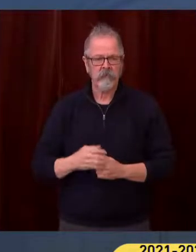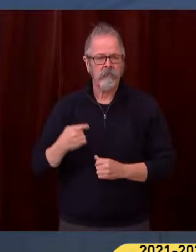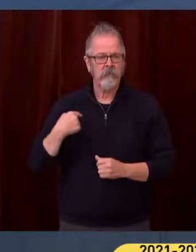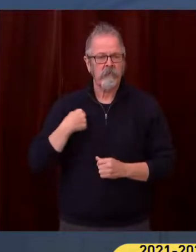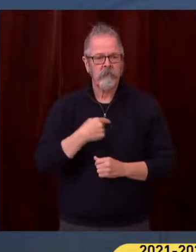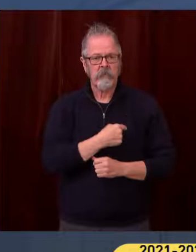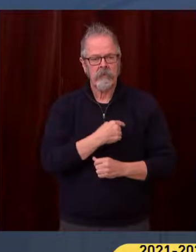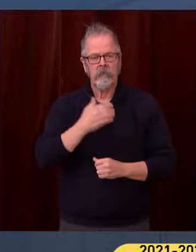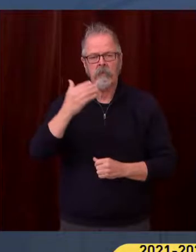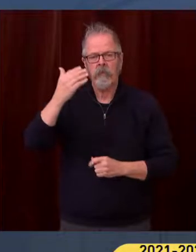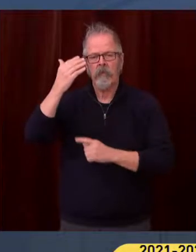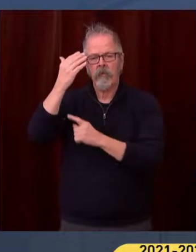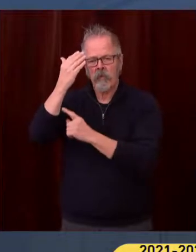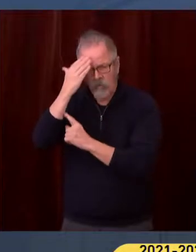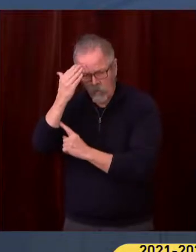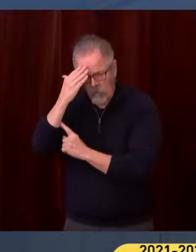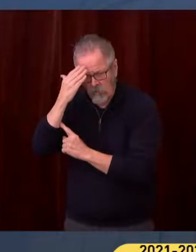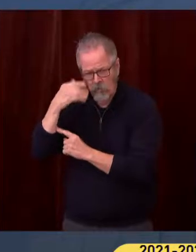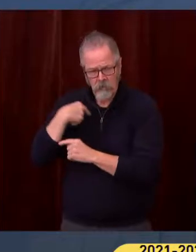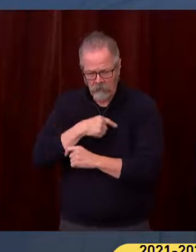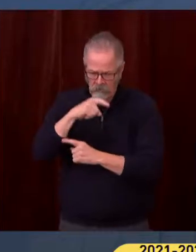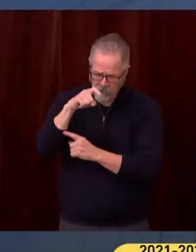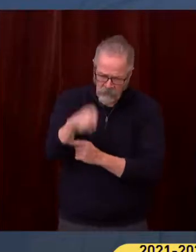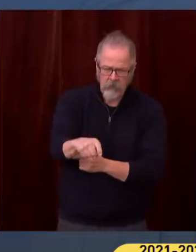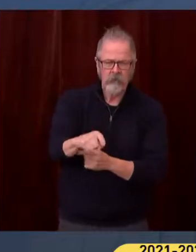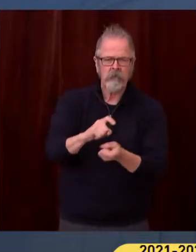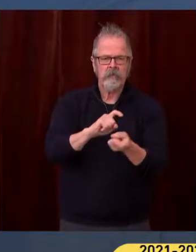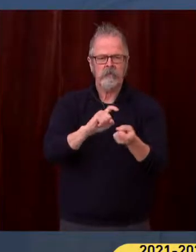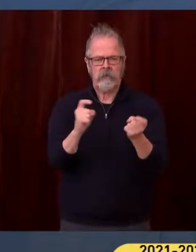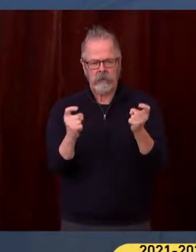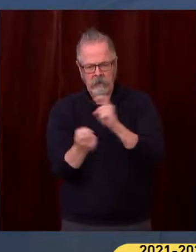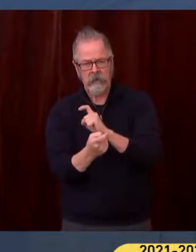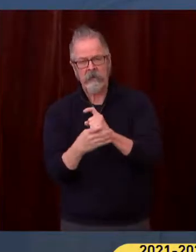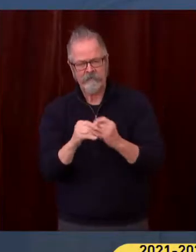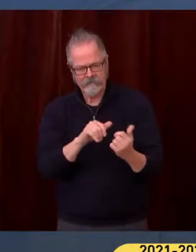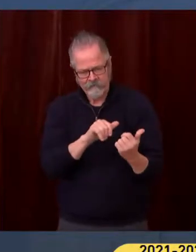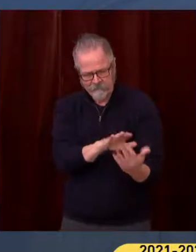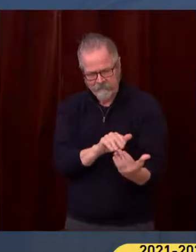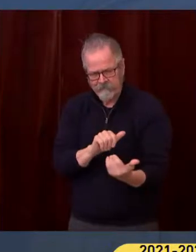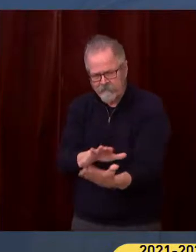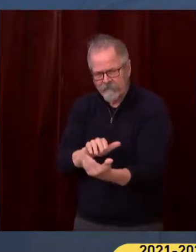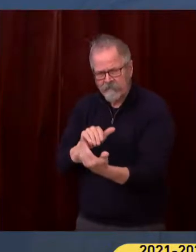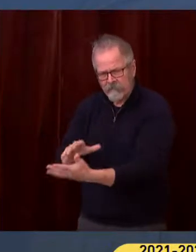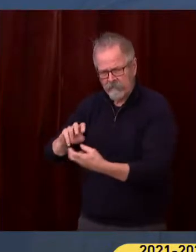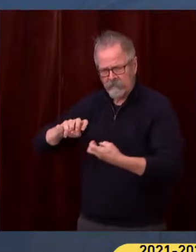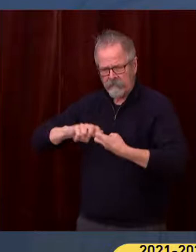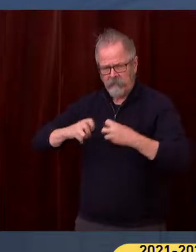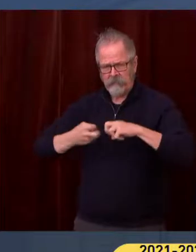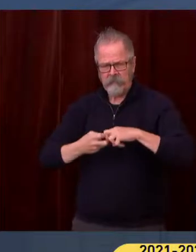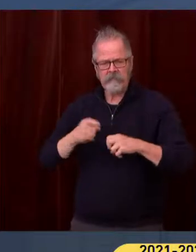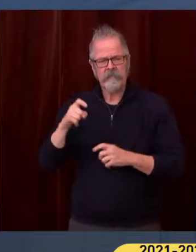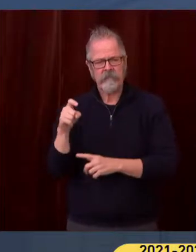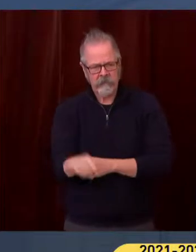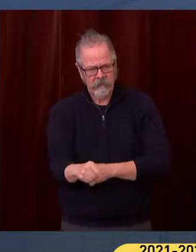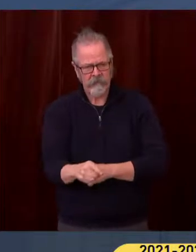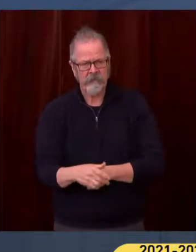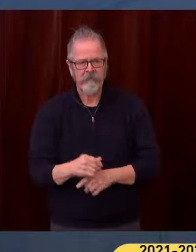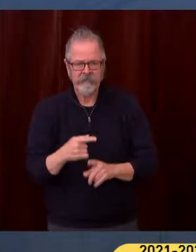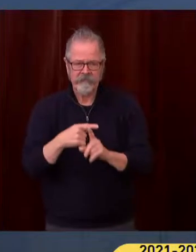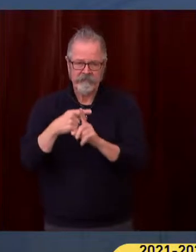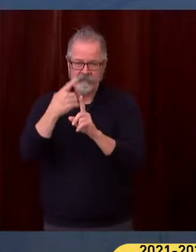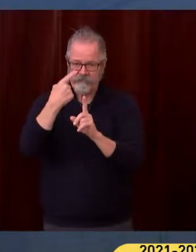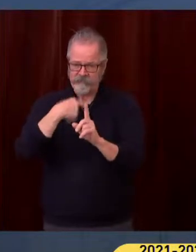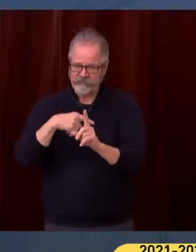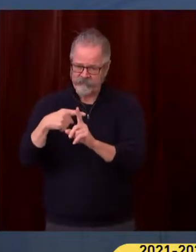unless we address the biggest sources, obviously, of pollution. And we know that transportation is the